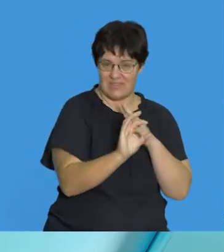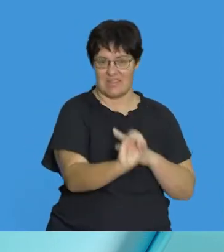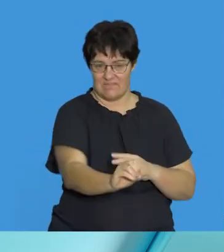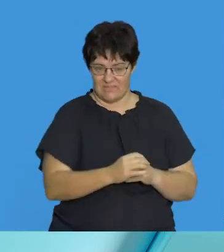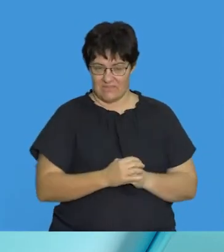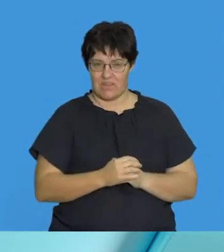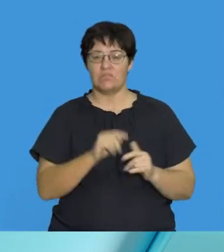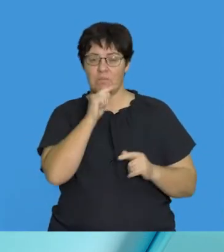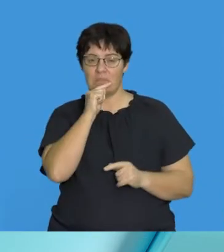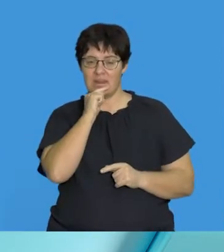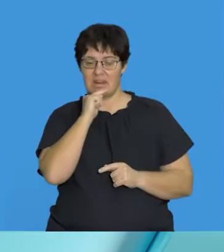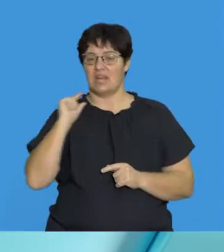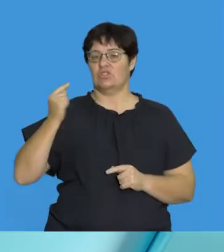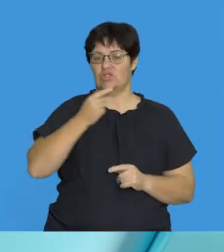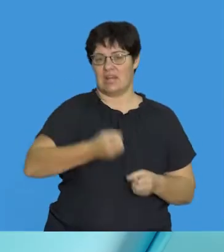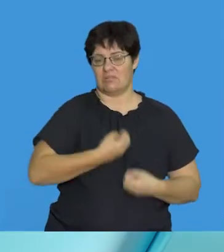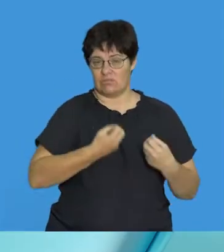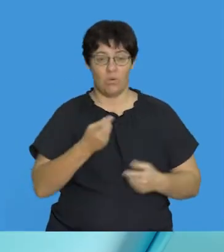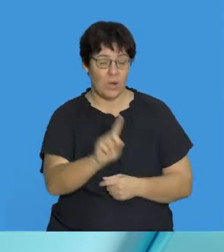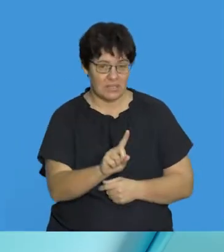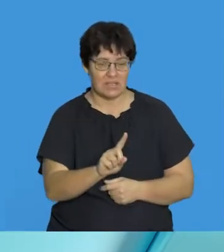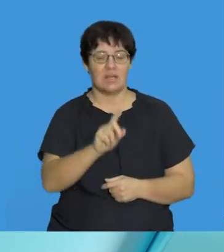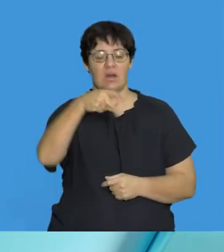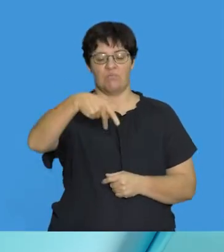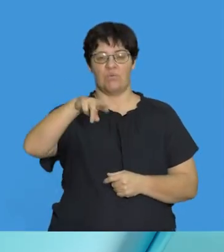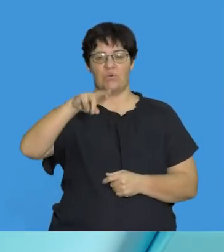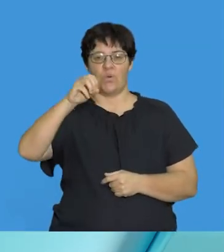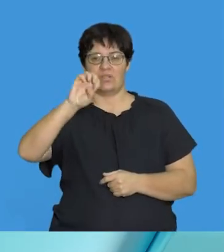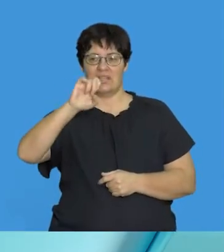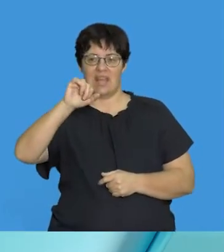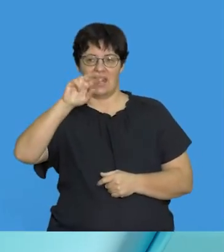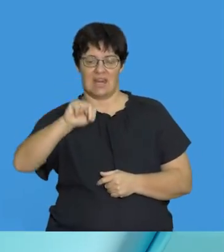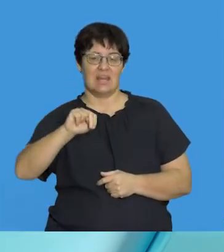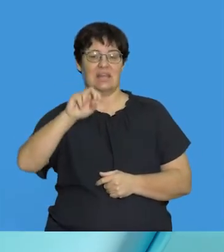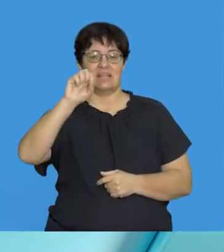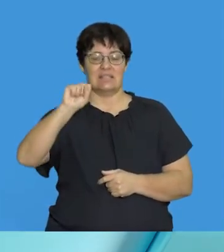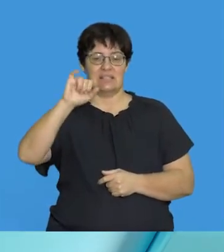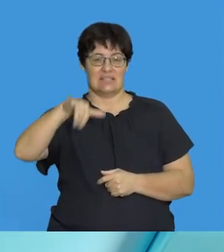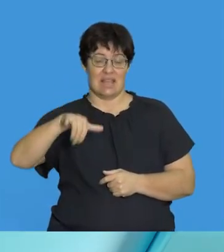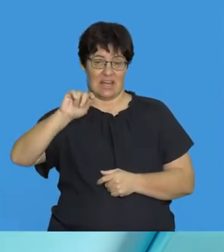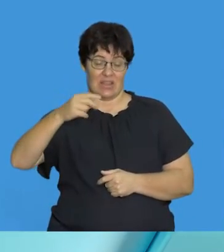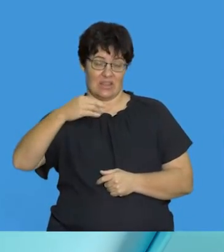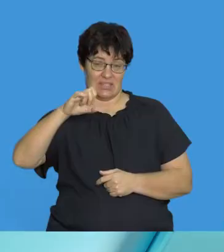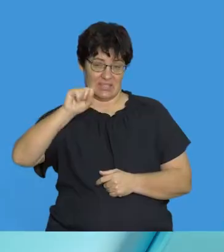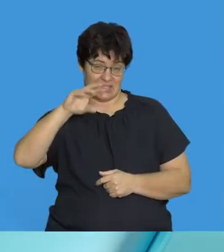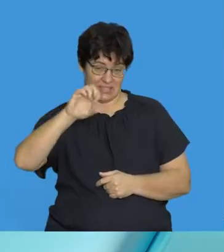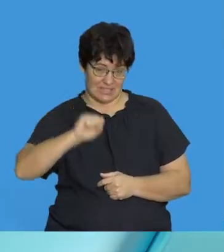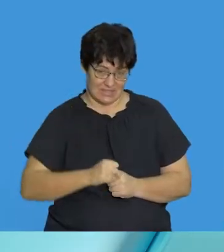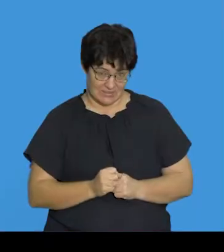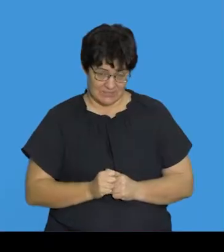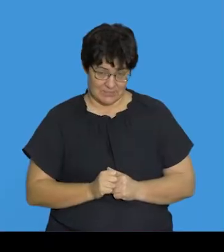process of gene expression as protein synthesis. So let's try and understand how that happens in our lesson